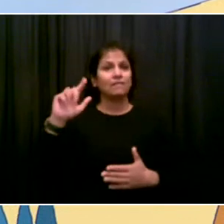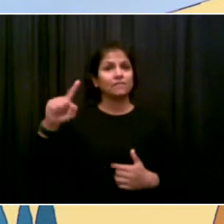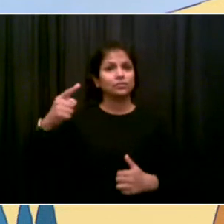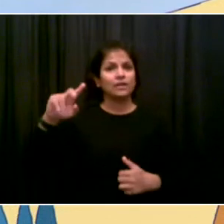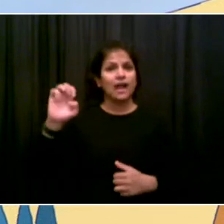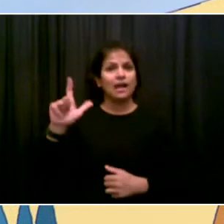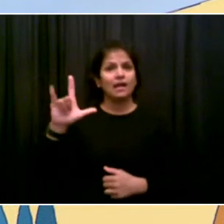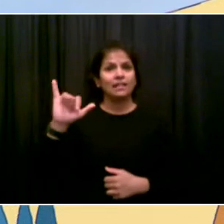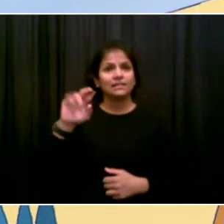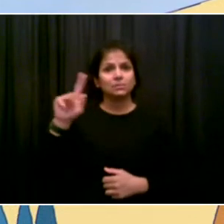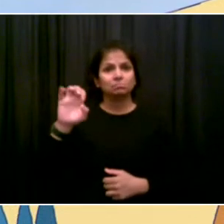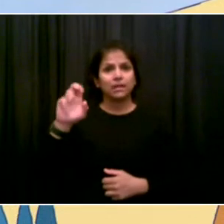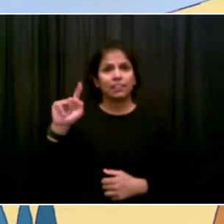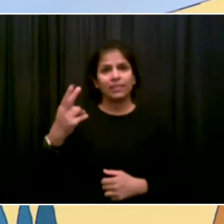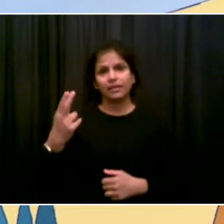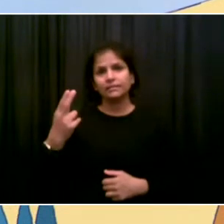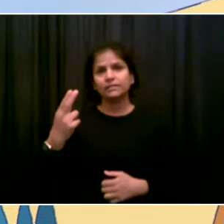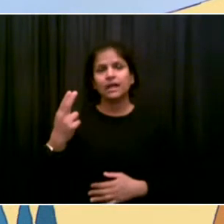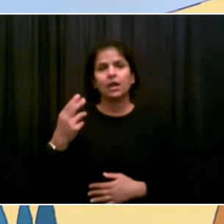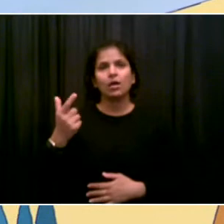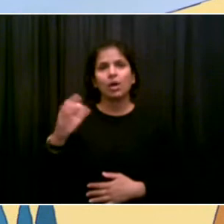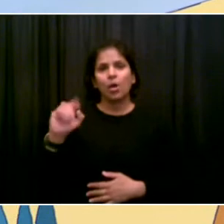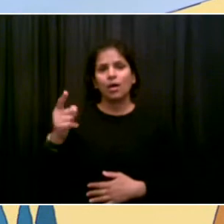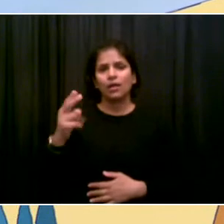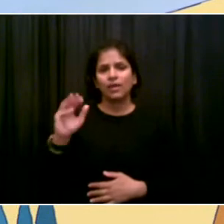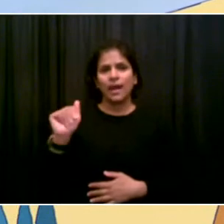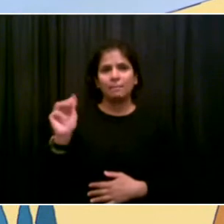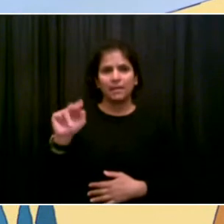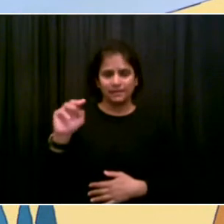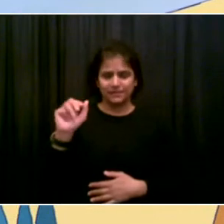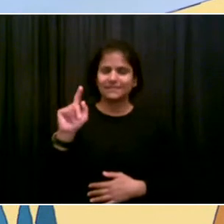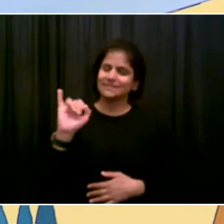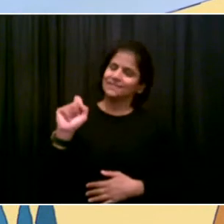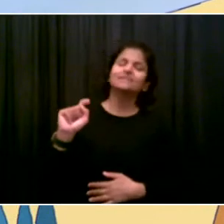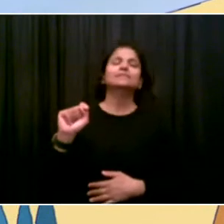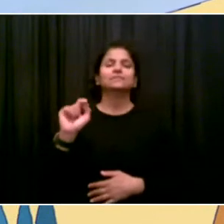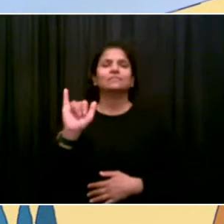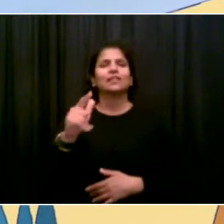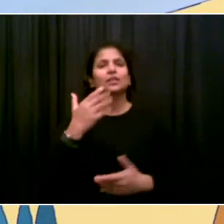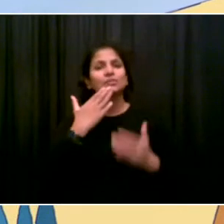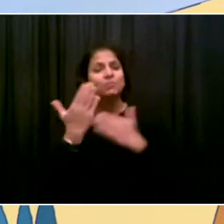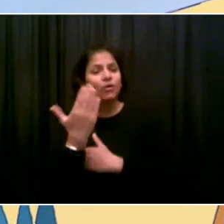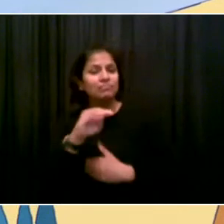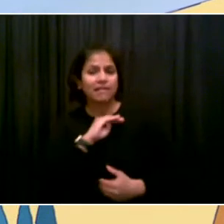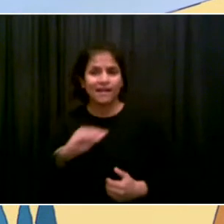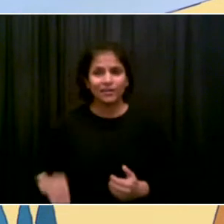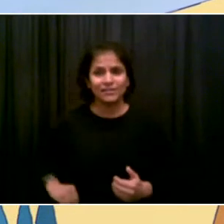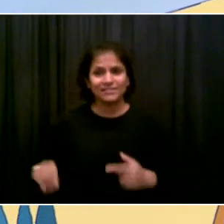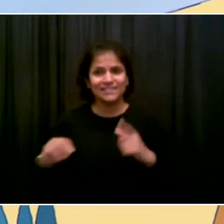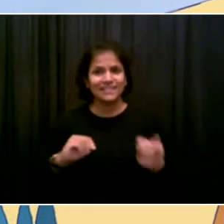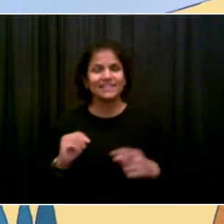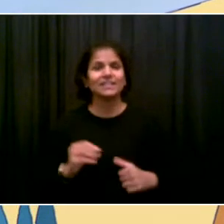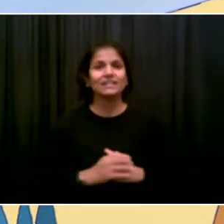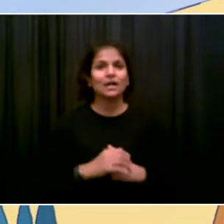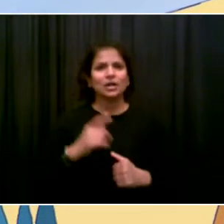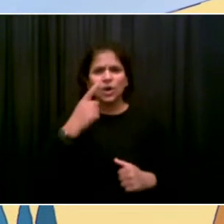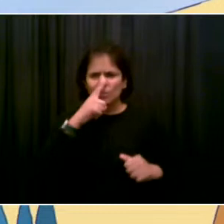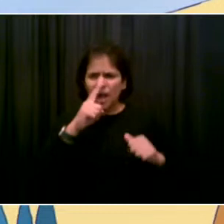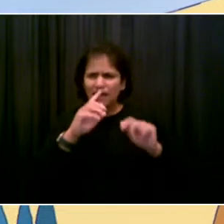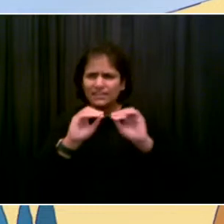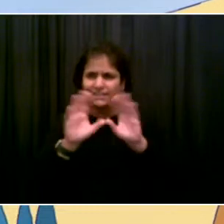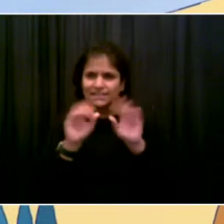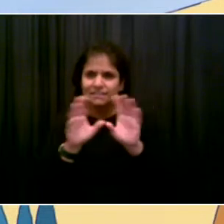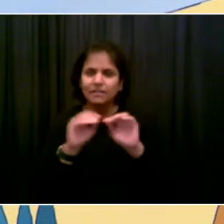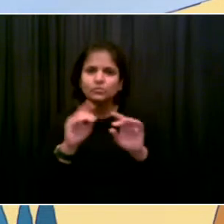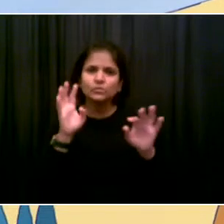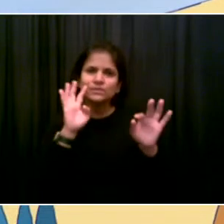Good morning, Mr. Mayor. I was wondering if you and Dr. Choksi could clarify the guidance on